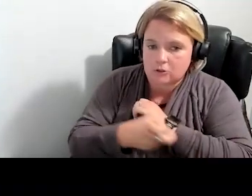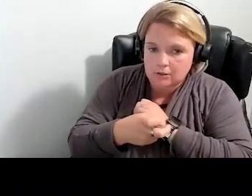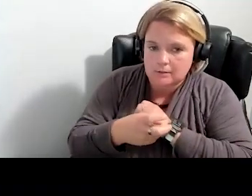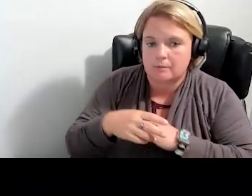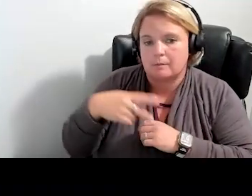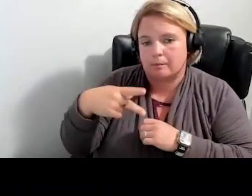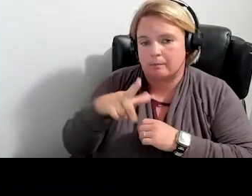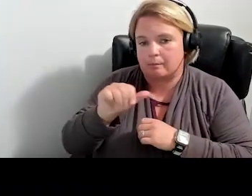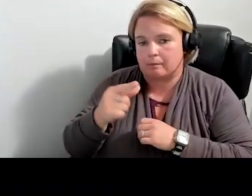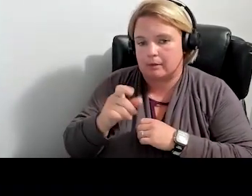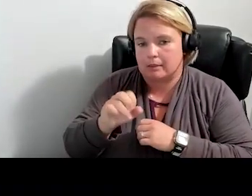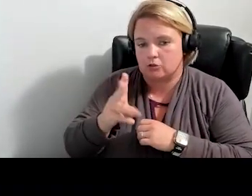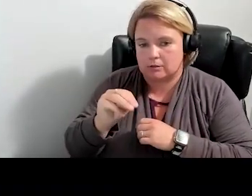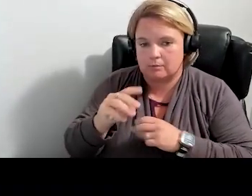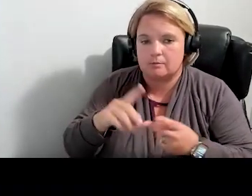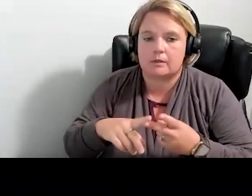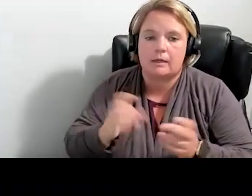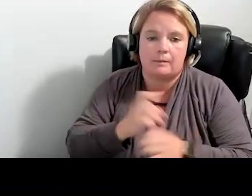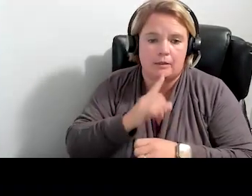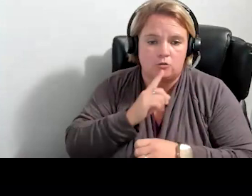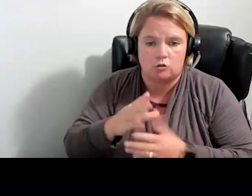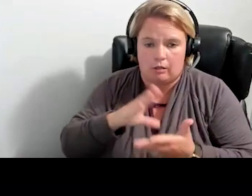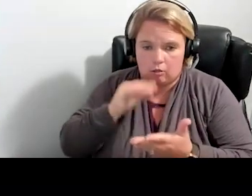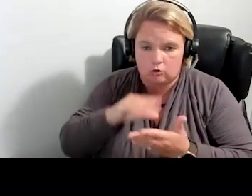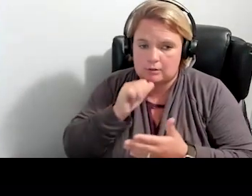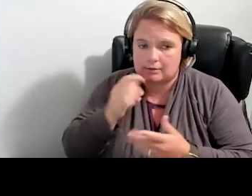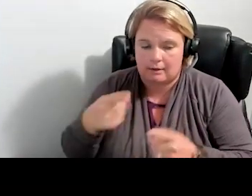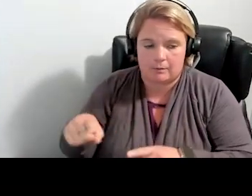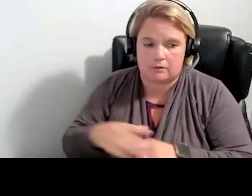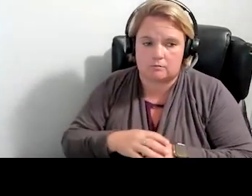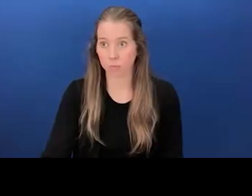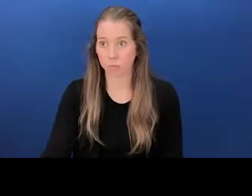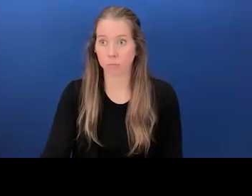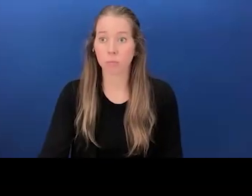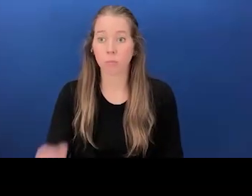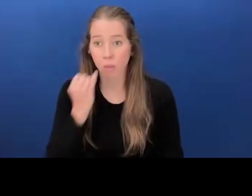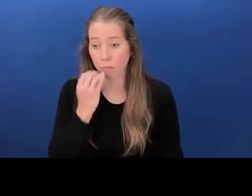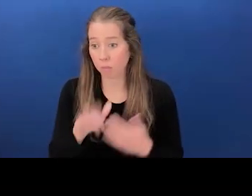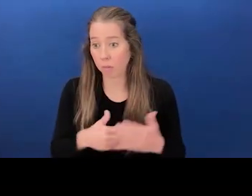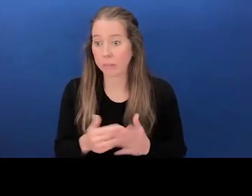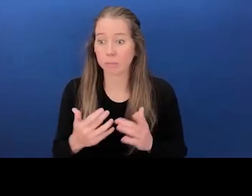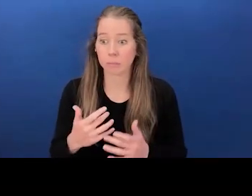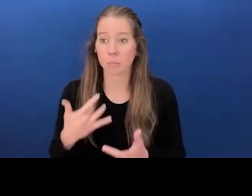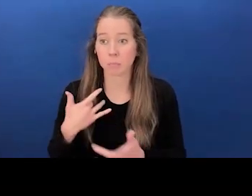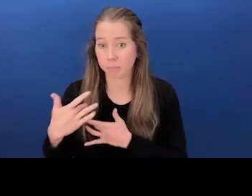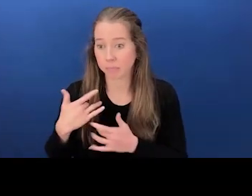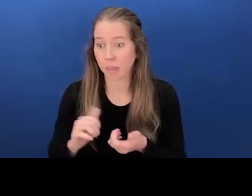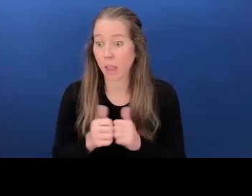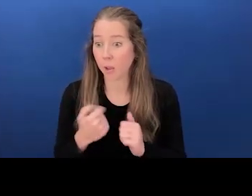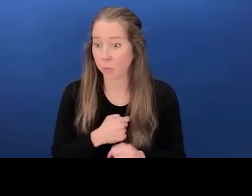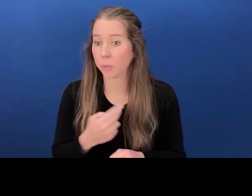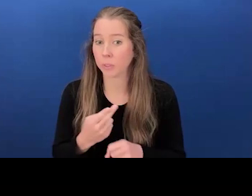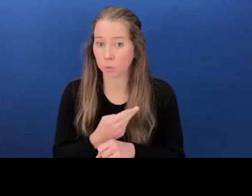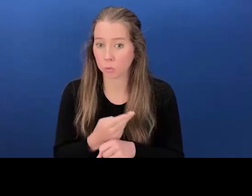actually hinder student learning? So if there's all these pitfalls, why do we use it at all? Well, what we would like to argue is